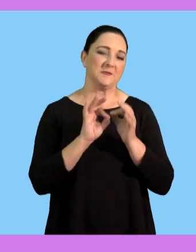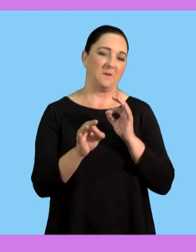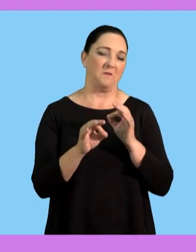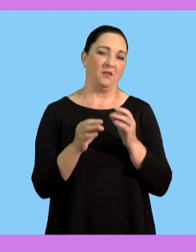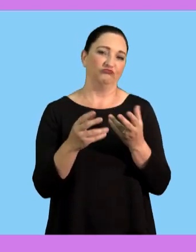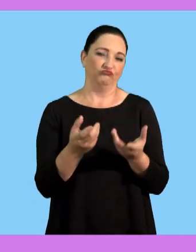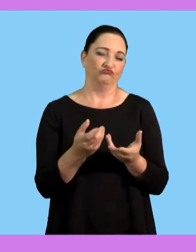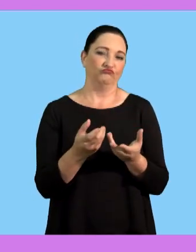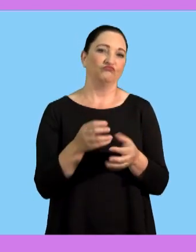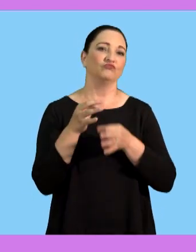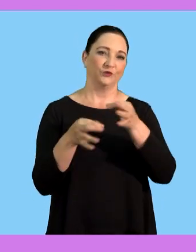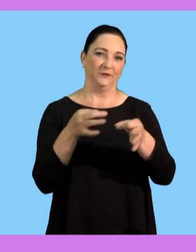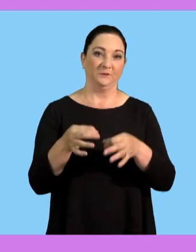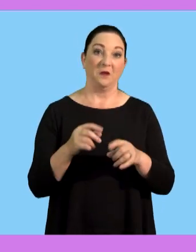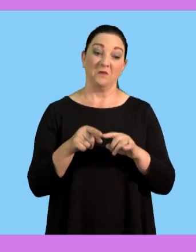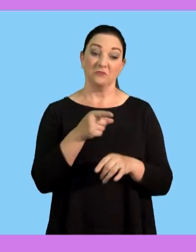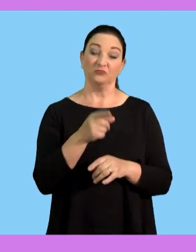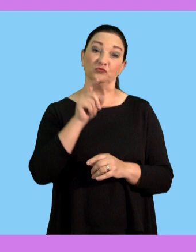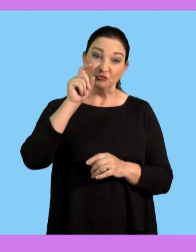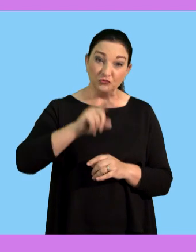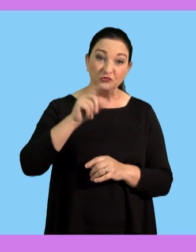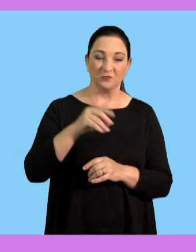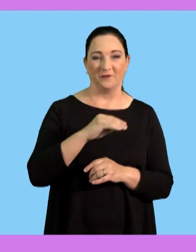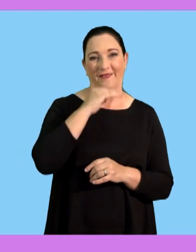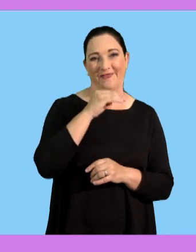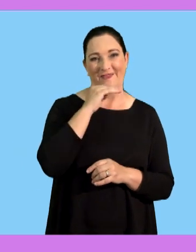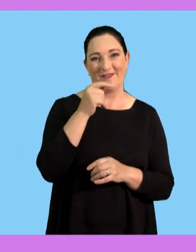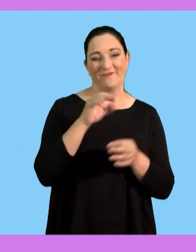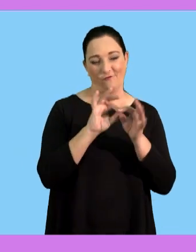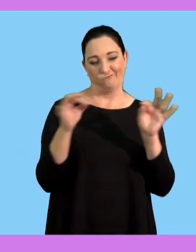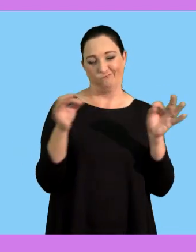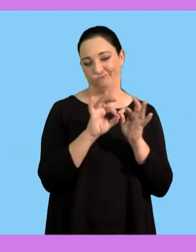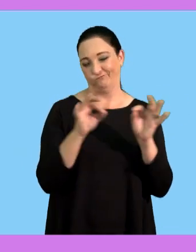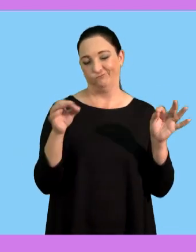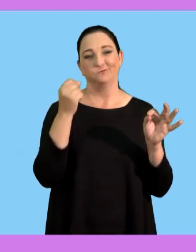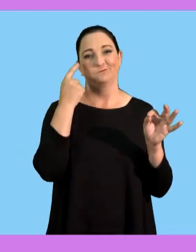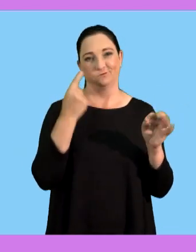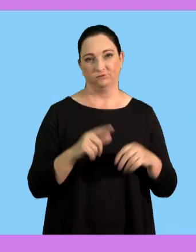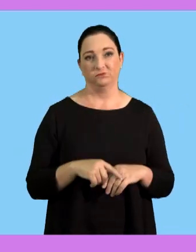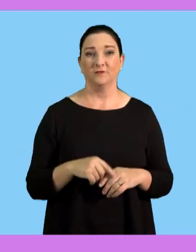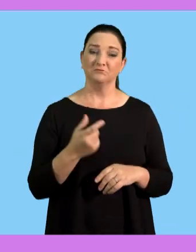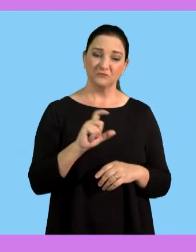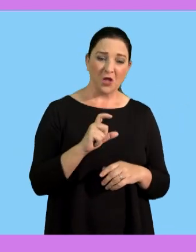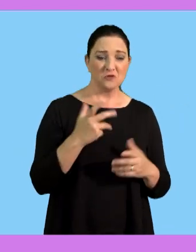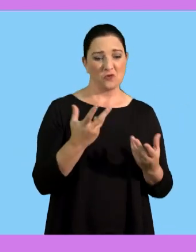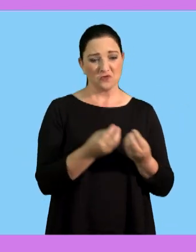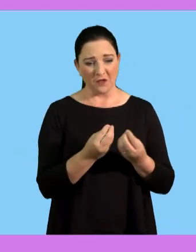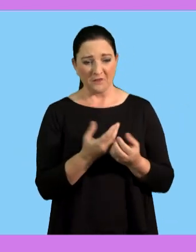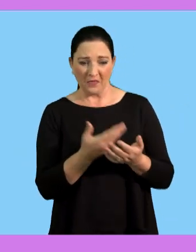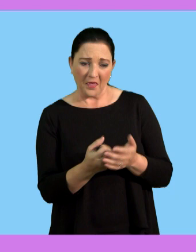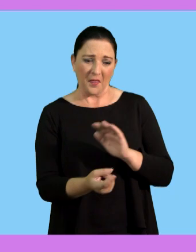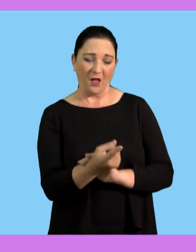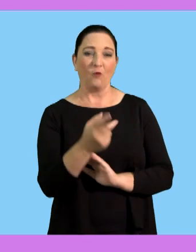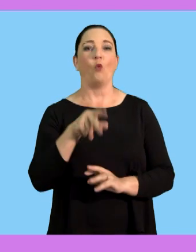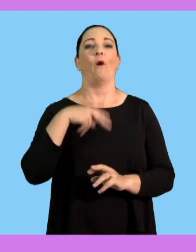terms, and that should be a sufficient definition for what probability is. The chance or likelihood of something